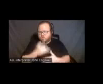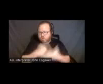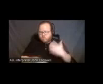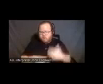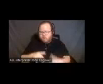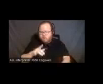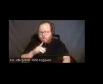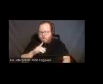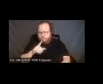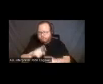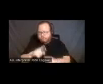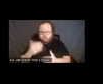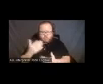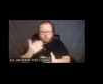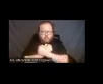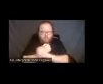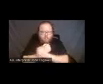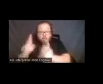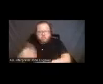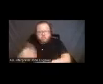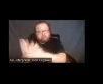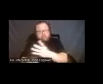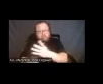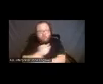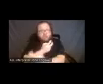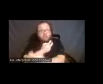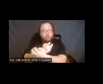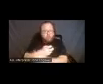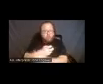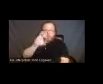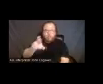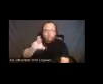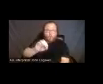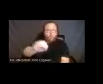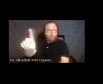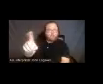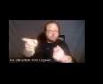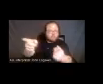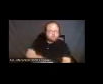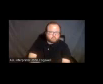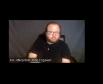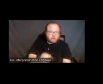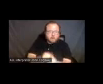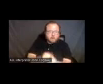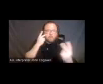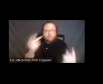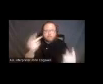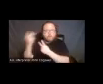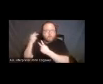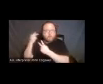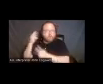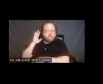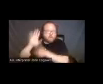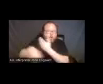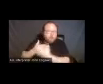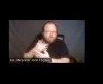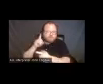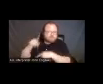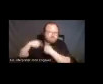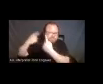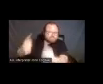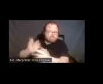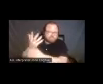have lost a loved one from a poisoning or overdose, along with a memorial for all of those who have been lost